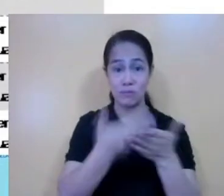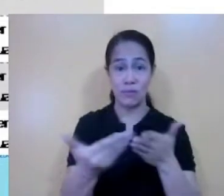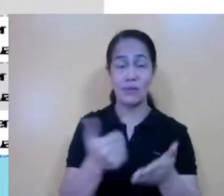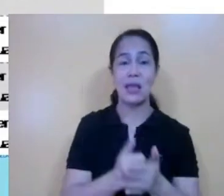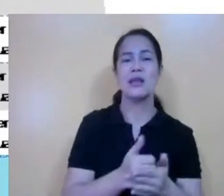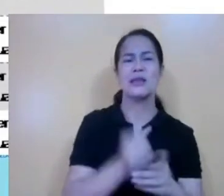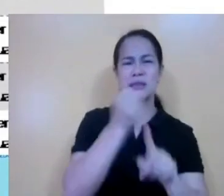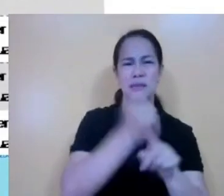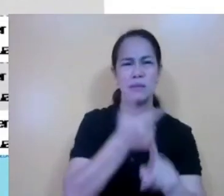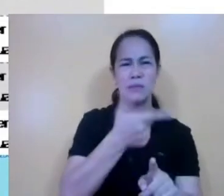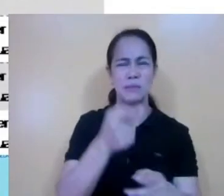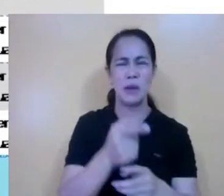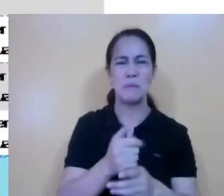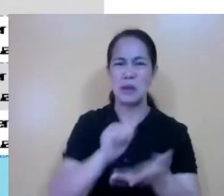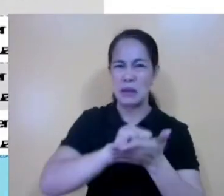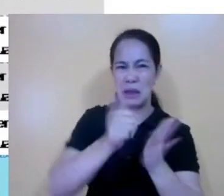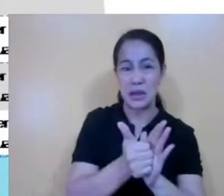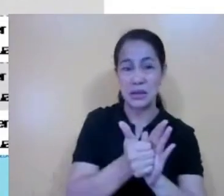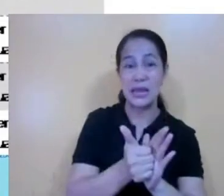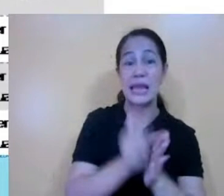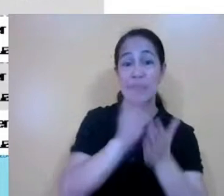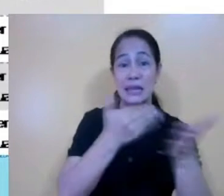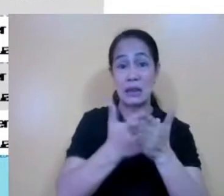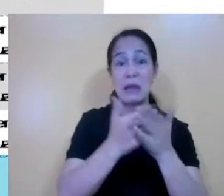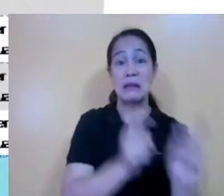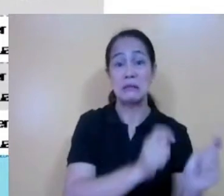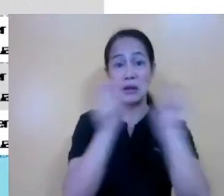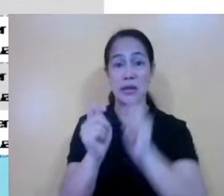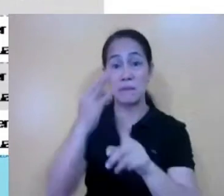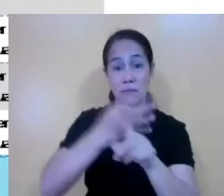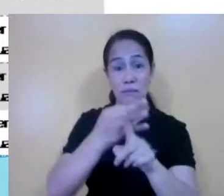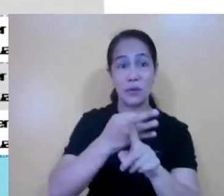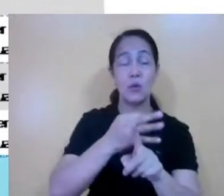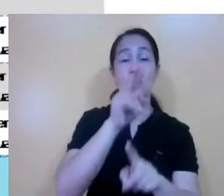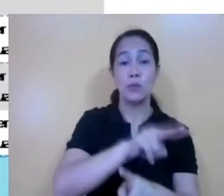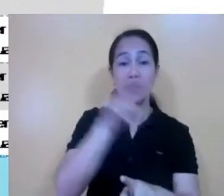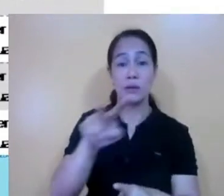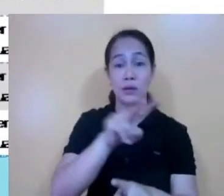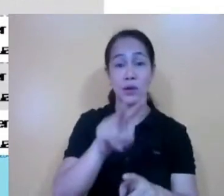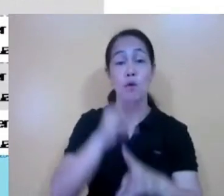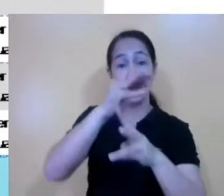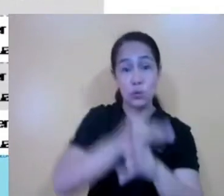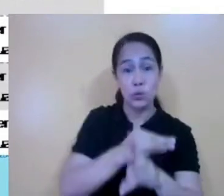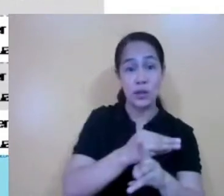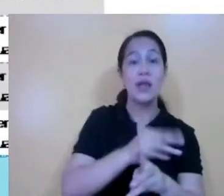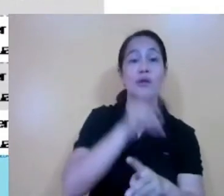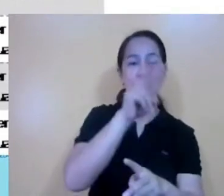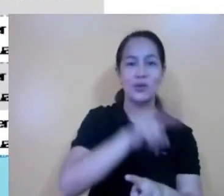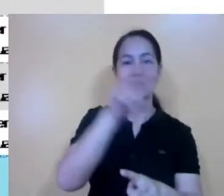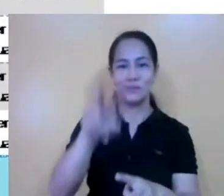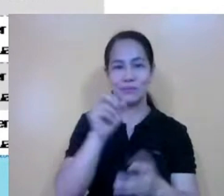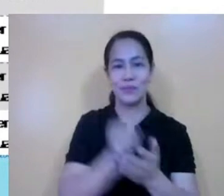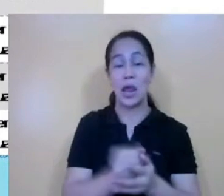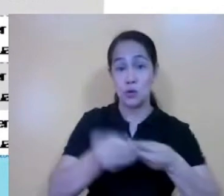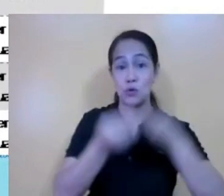our adjusted schedule, we moved this to February 2022 to March 2022 to give time to